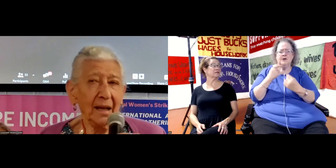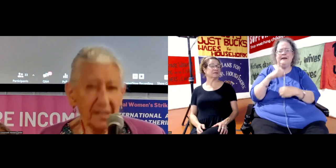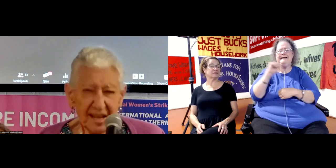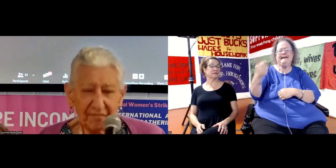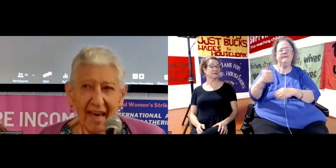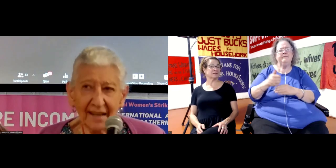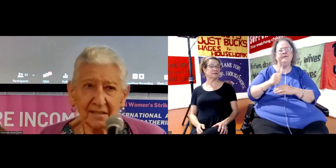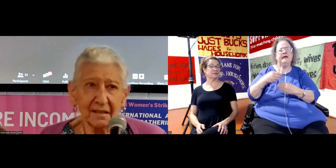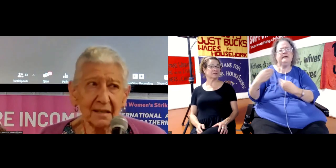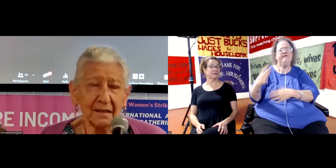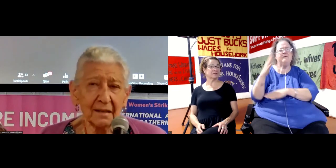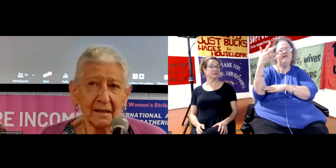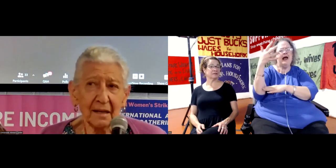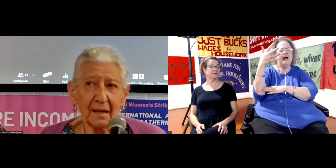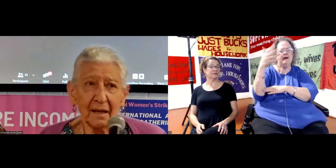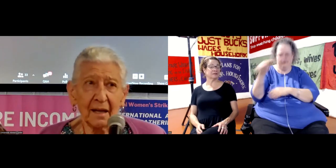He said that.